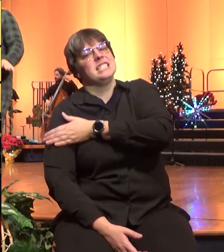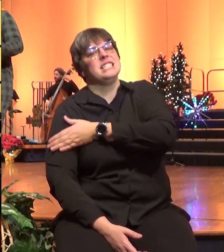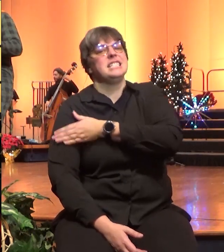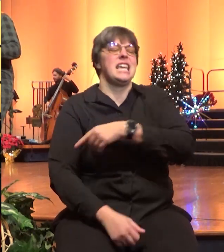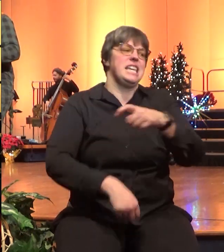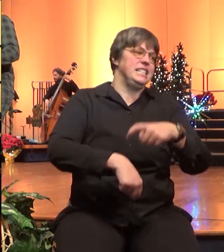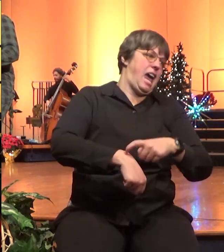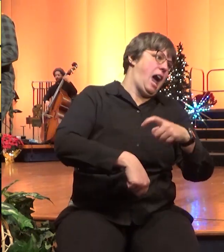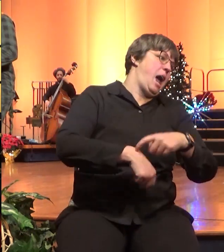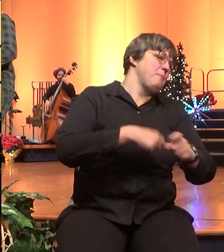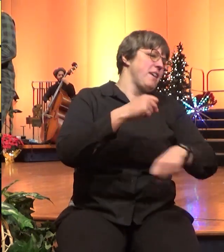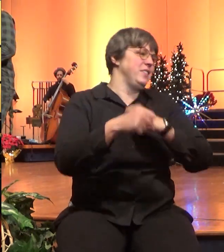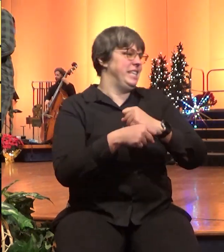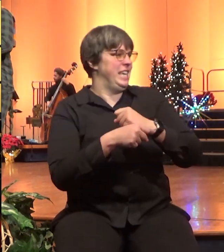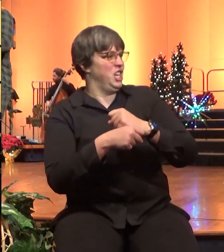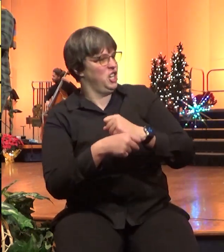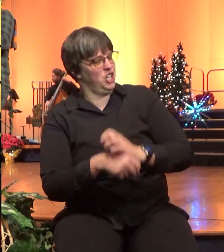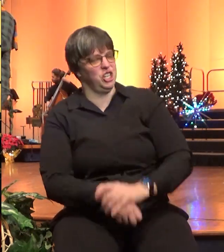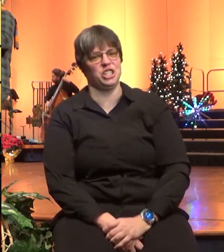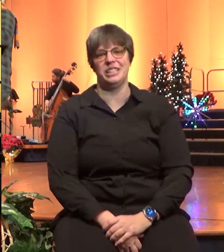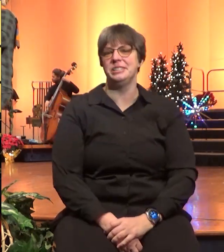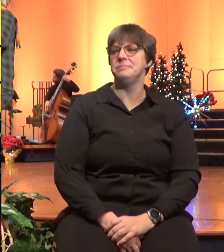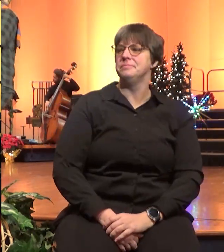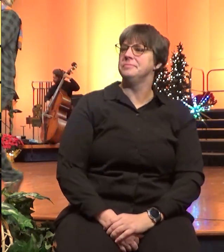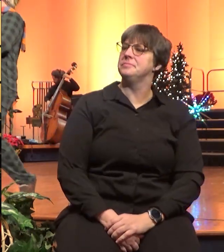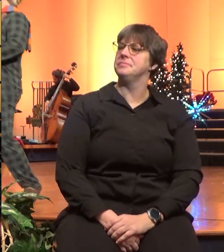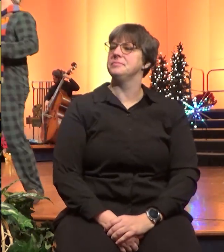of year.